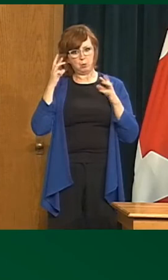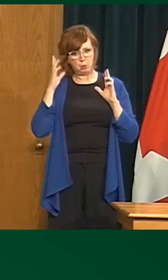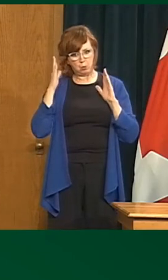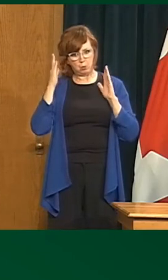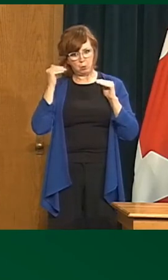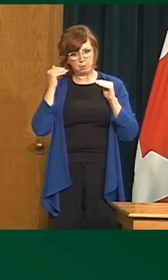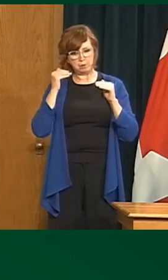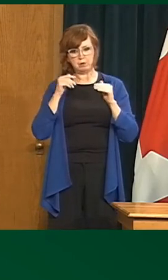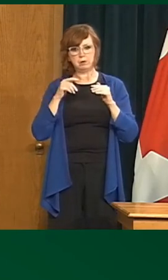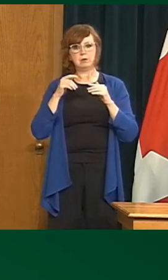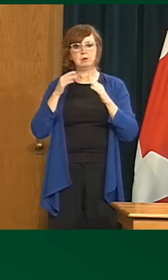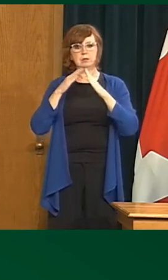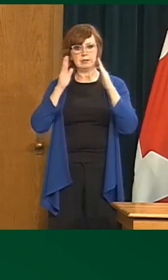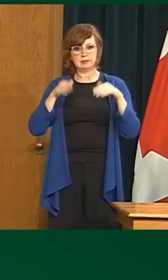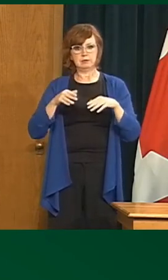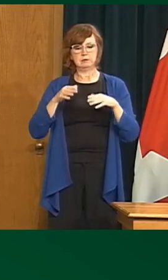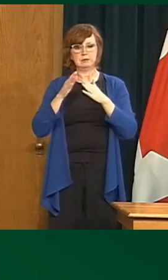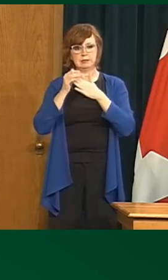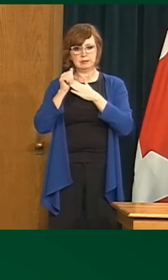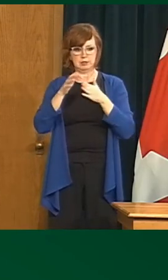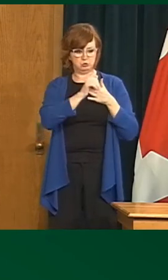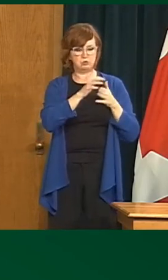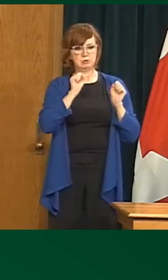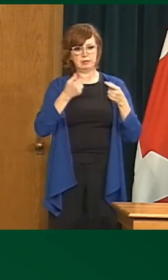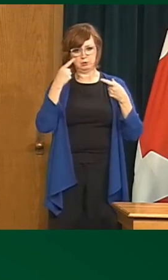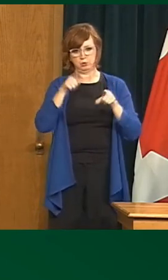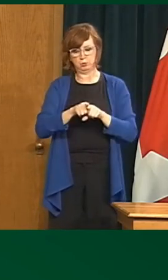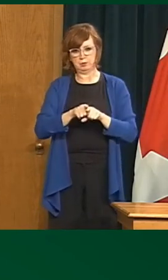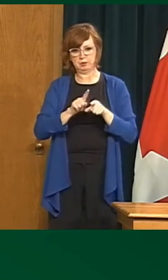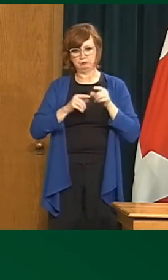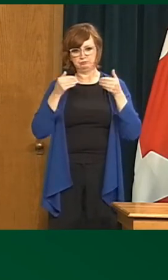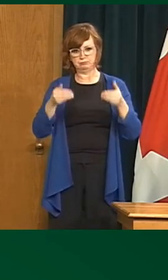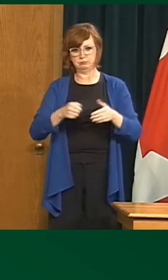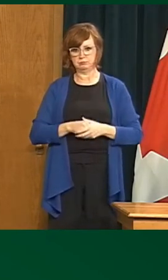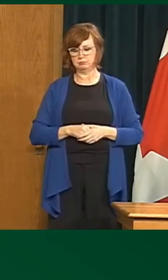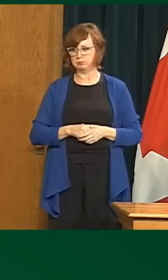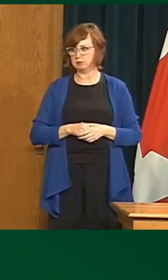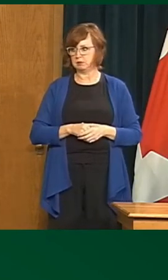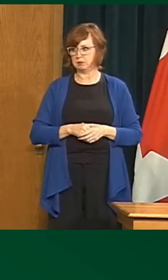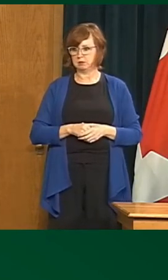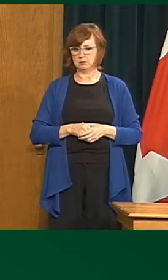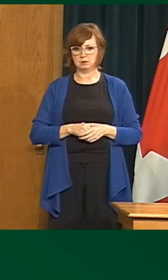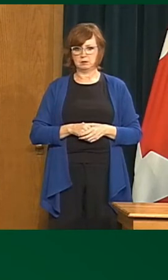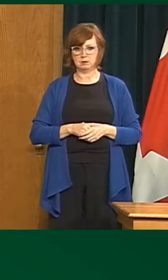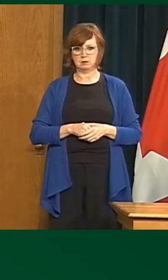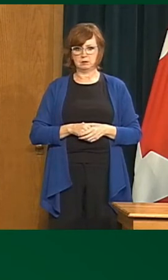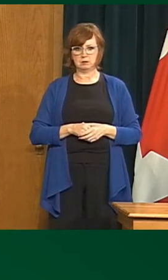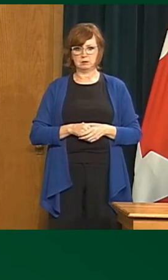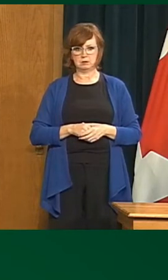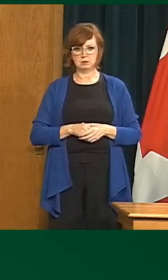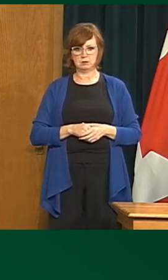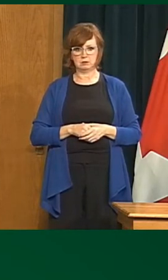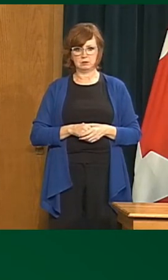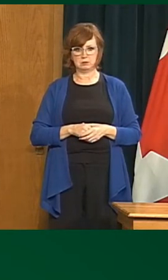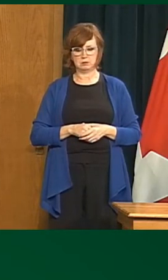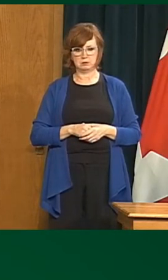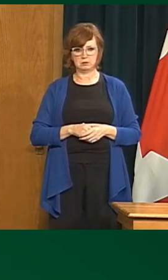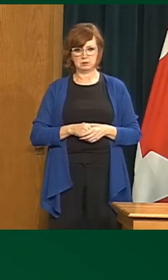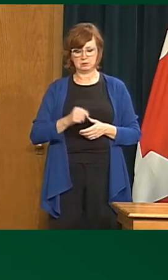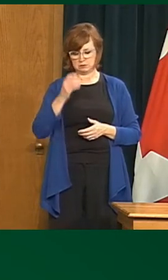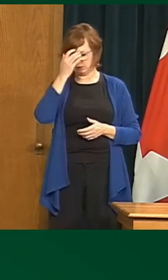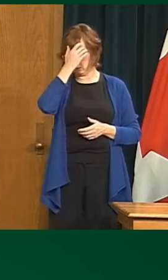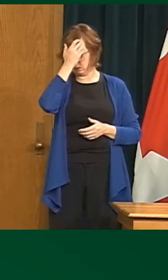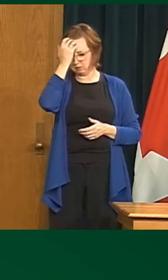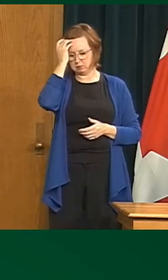to an agreement on what that looks like. Follow-up, Steph? Yeah, it seems like you had a bit of a change of heart, or your answer changed on this one before